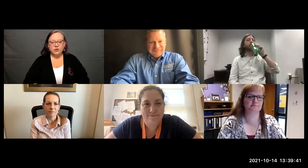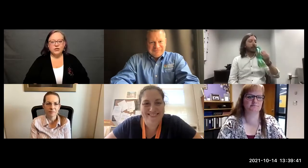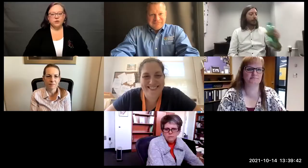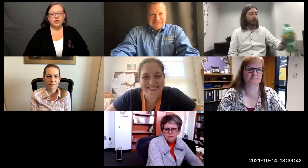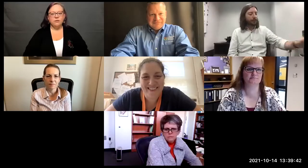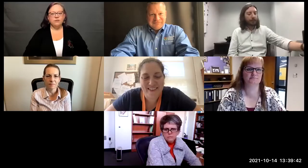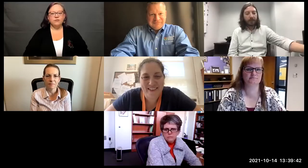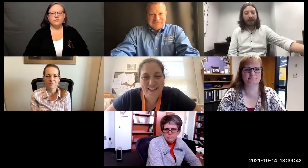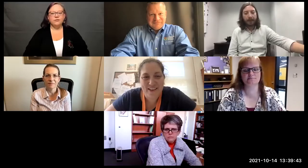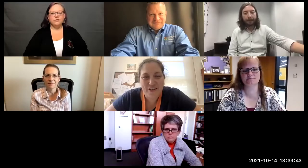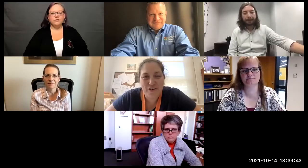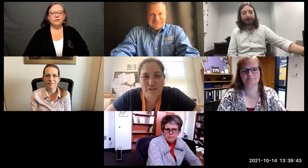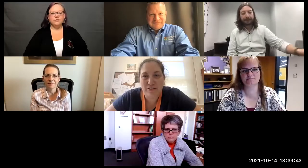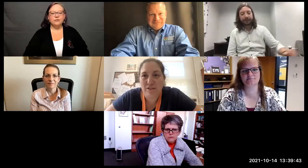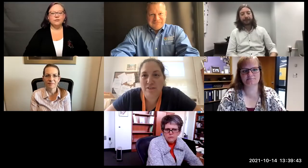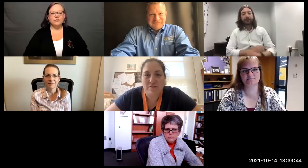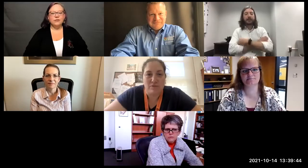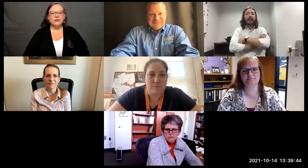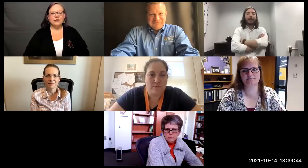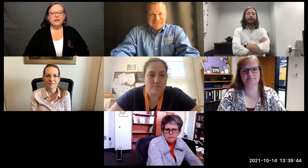Jessica, we'll start with you.